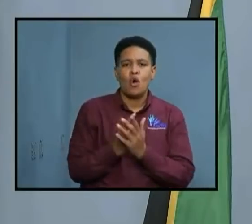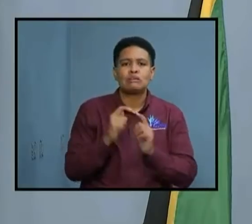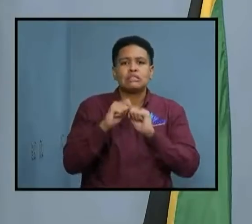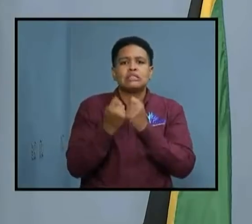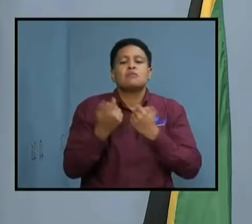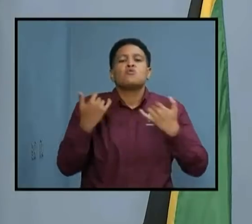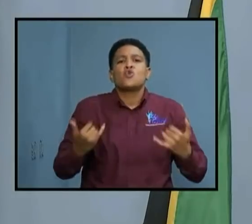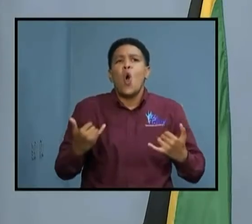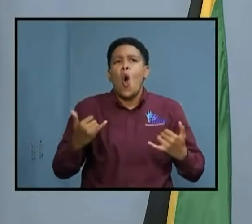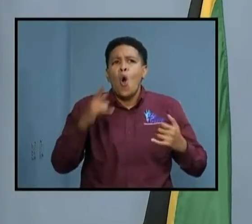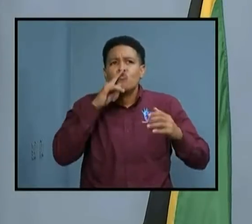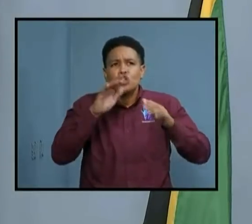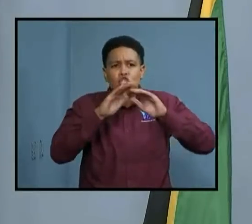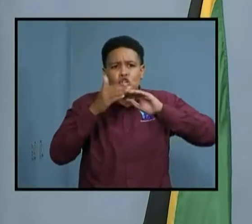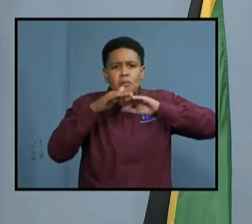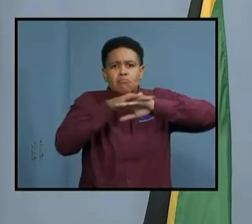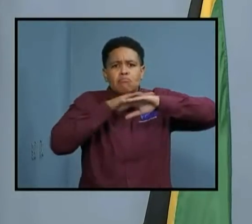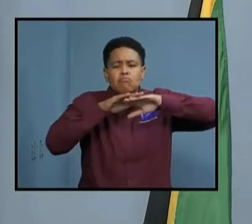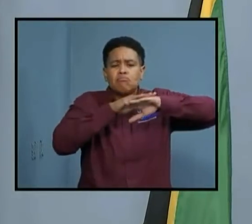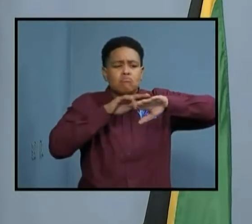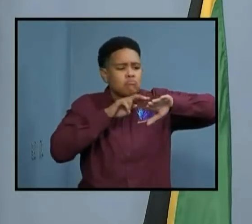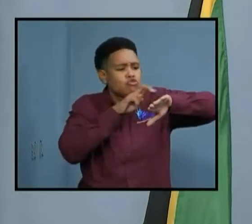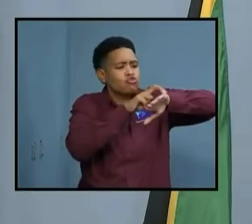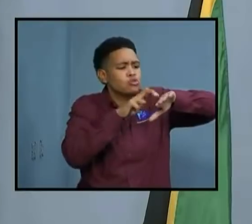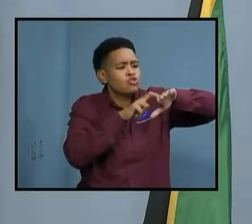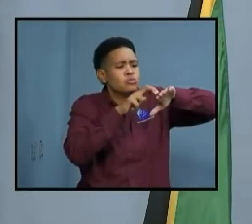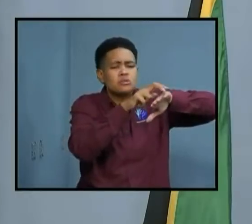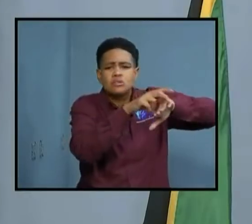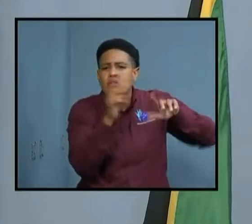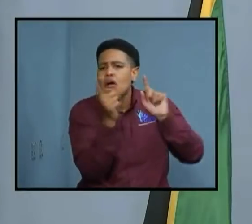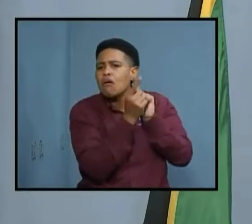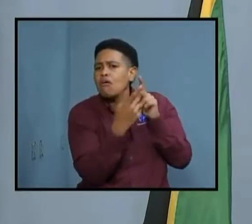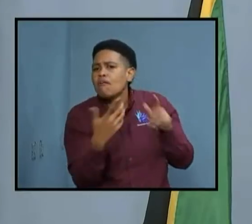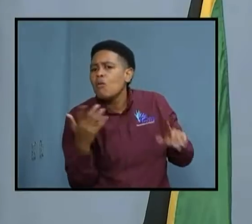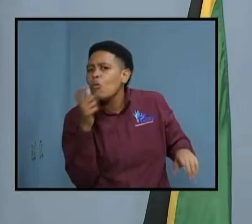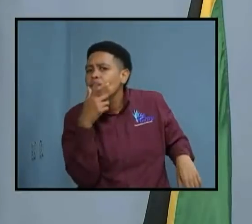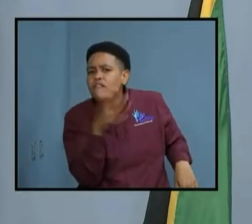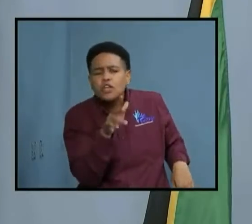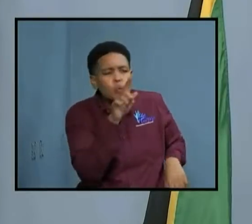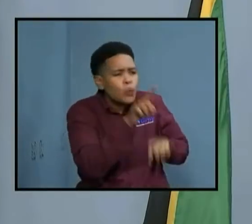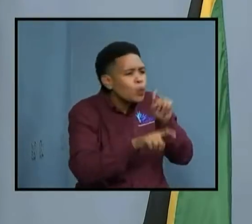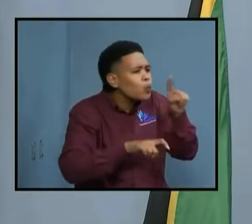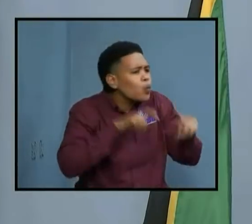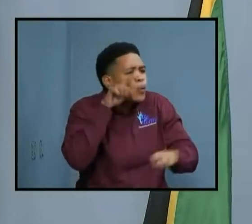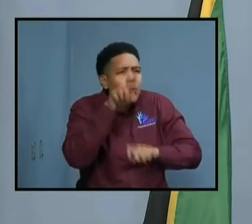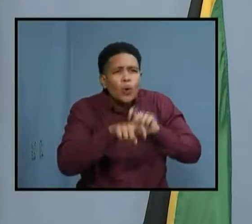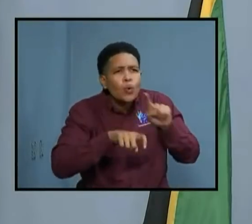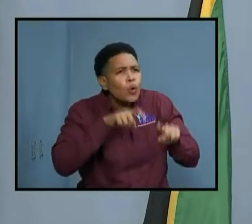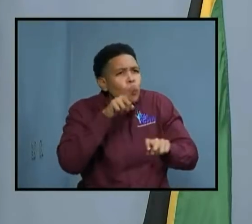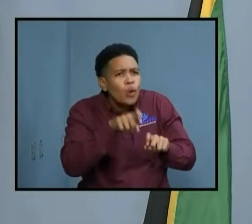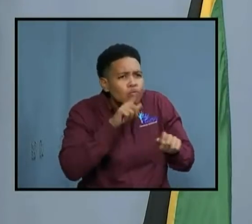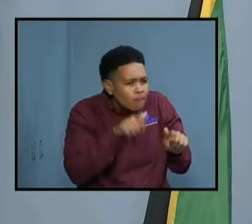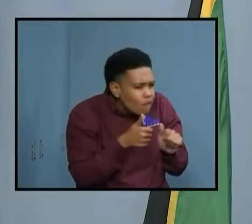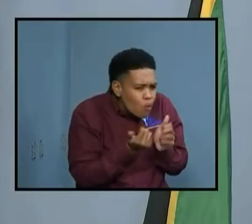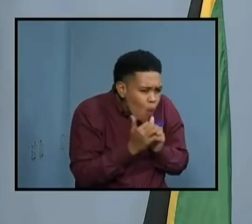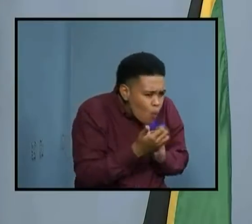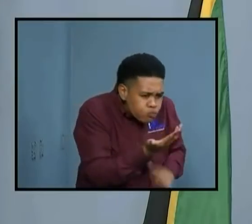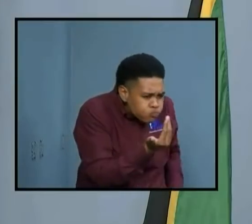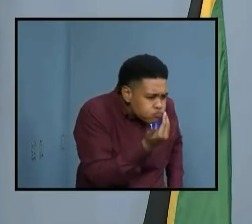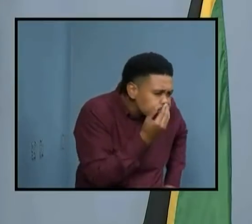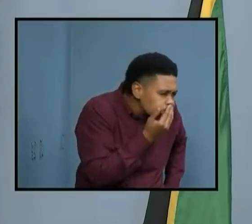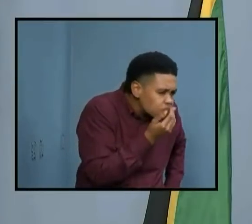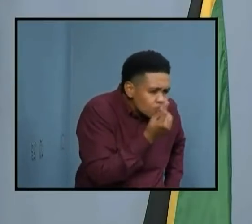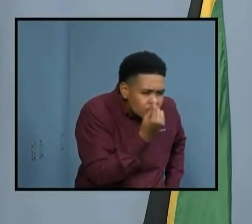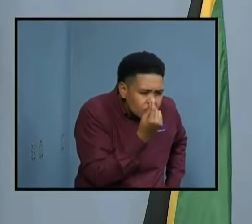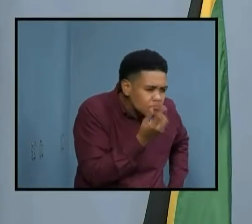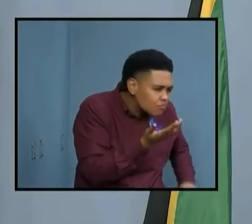now across the country gone out to do their contact tracing, their interrogation, and would follow up to get